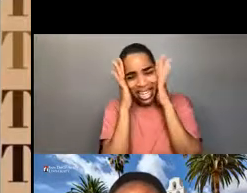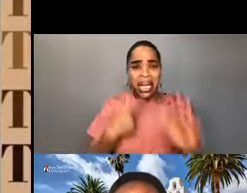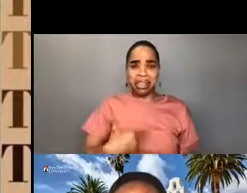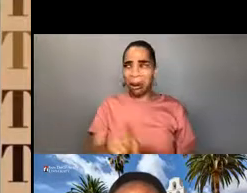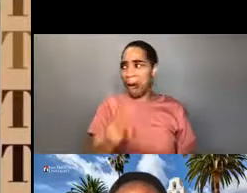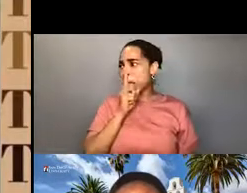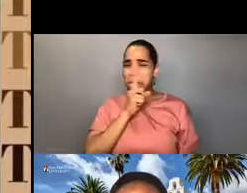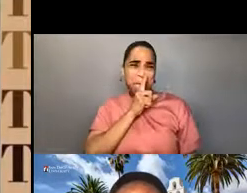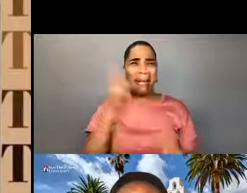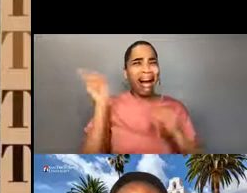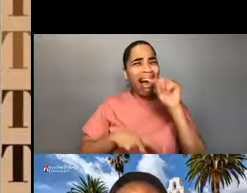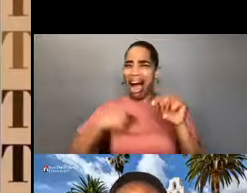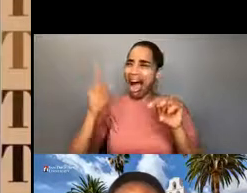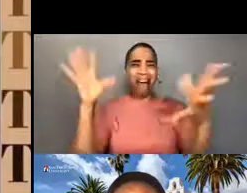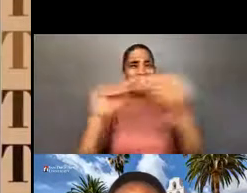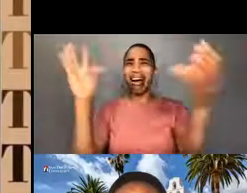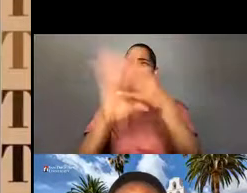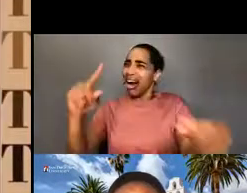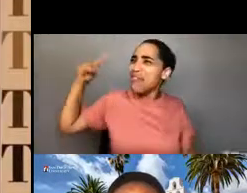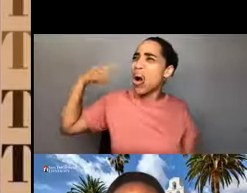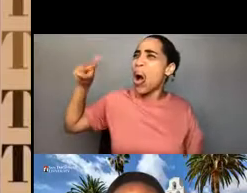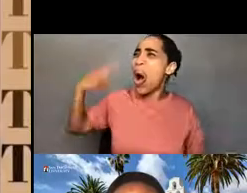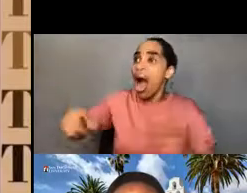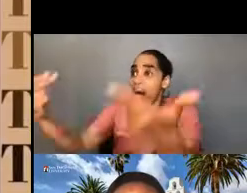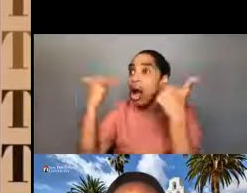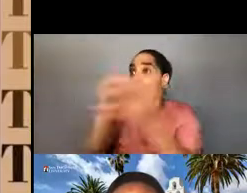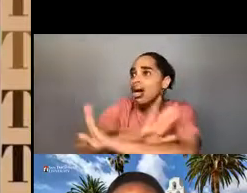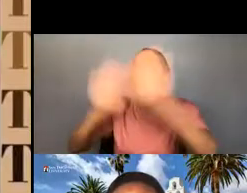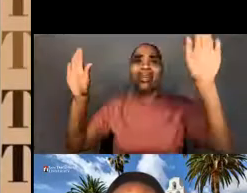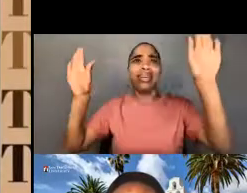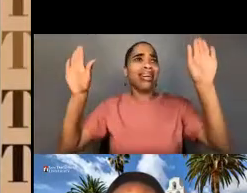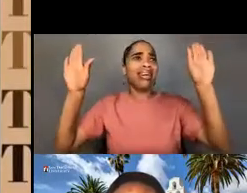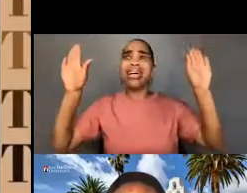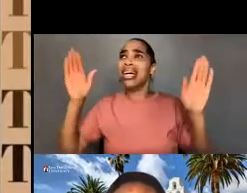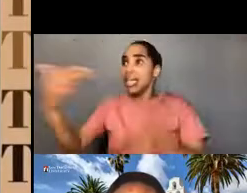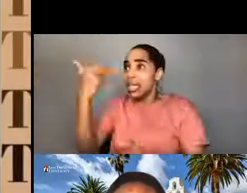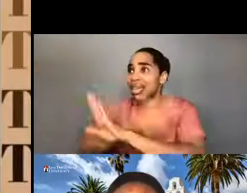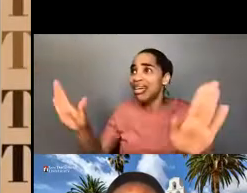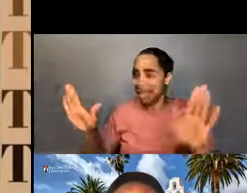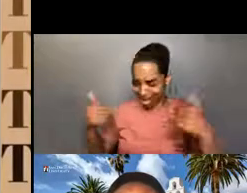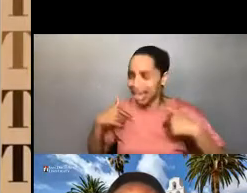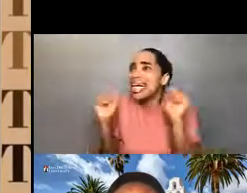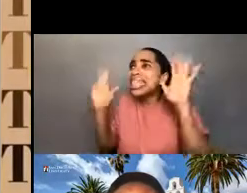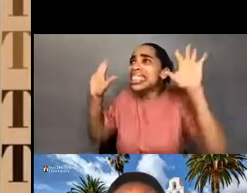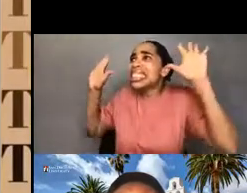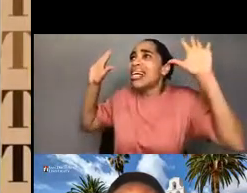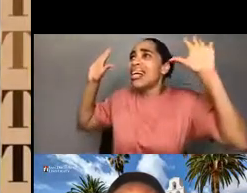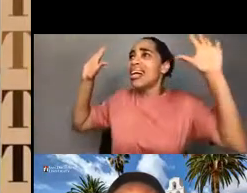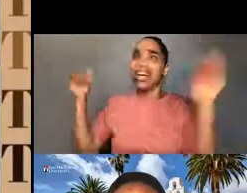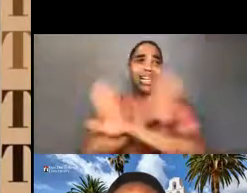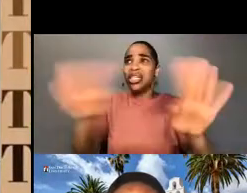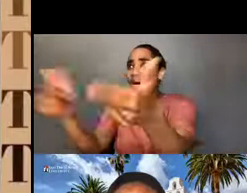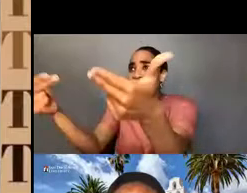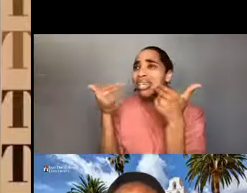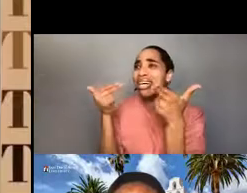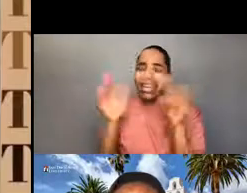shut? What do you want from me? Don't shoot, got my hands up. Don't shoot, I put my hands up.